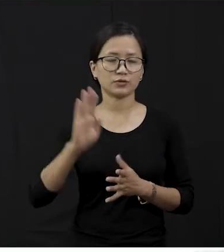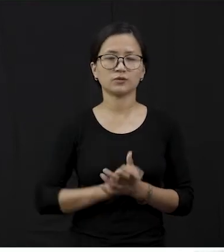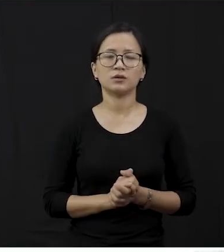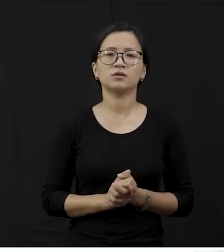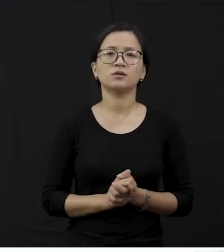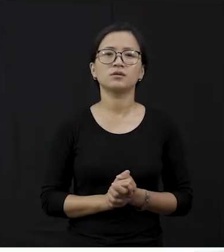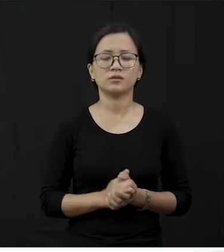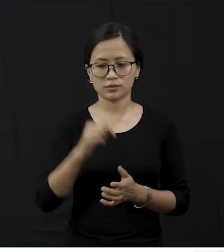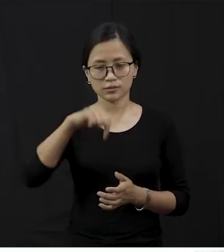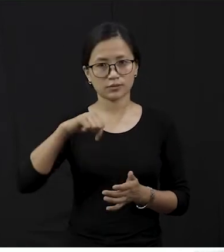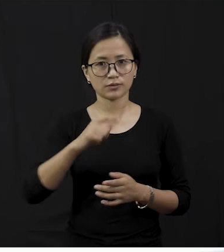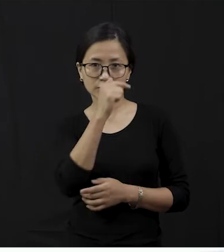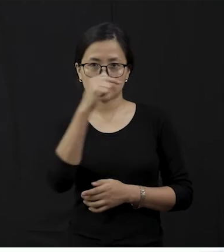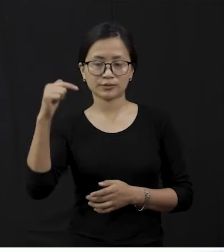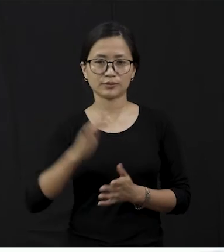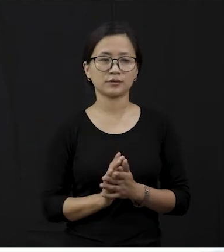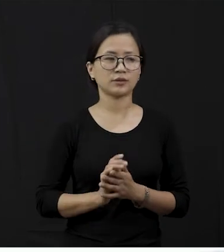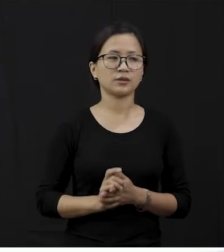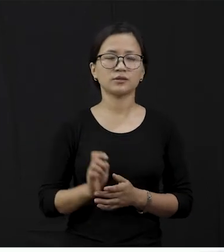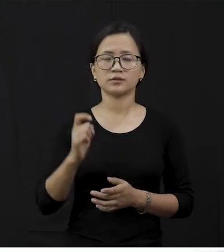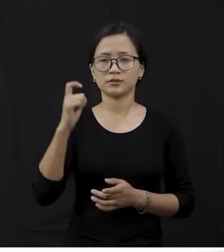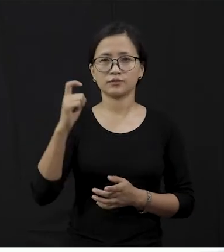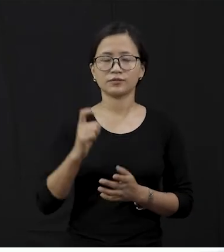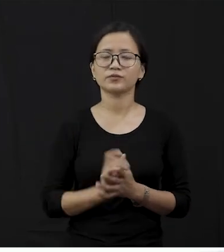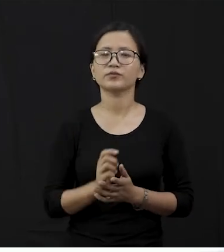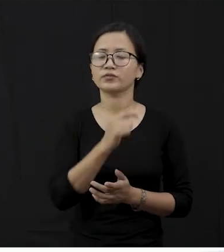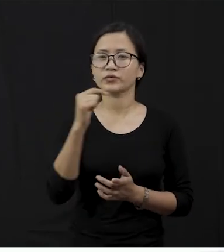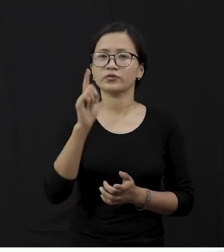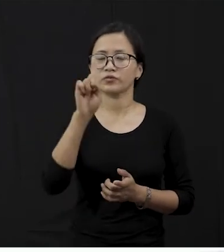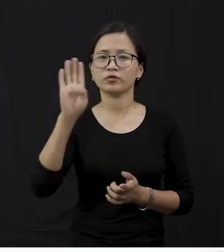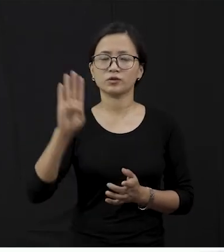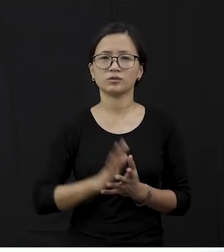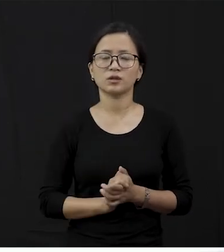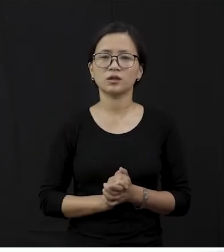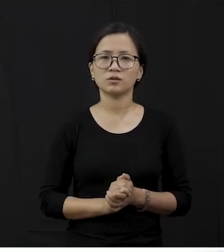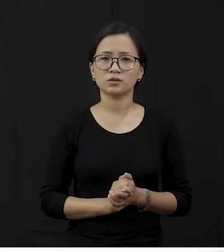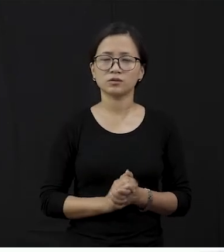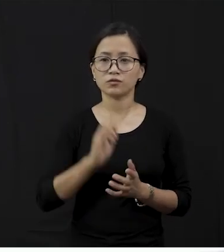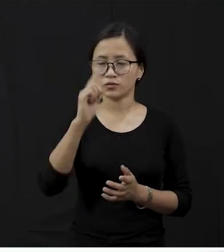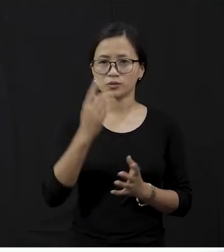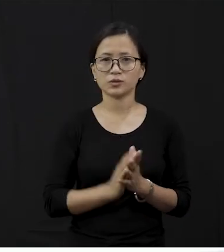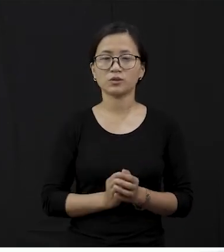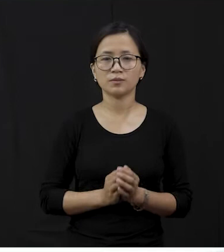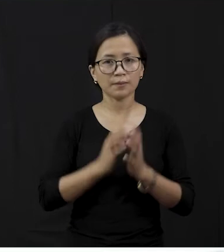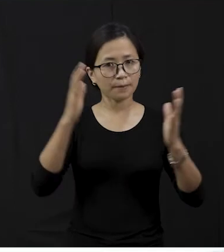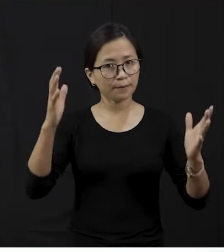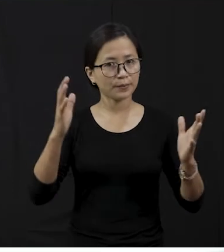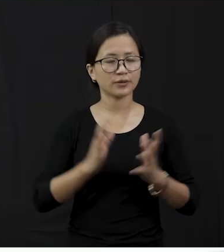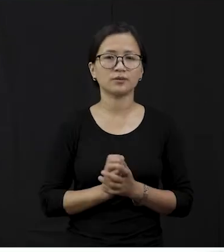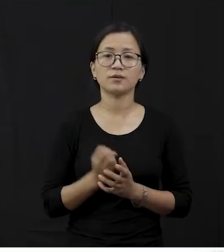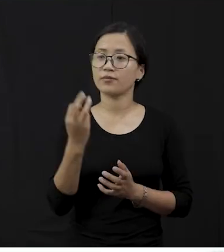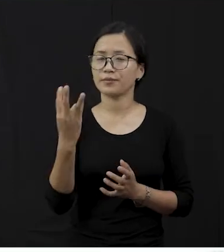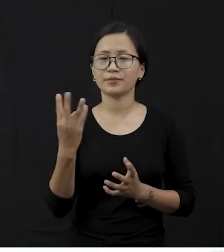Then, now we can subtract 7 from 14, right? How can we subtract? Yes, first, which is the bigger number, 7